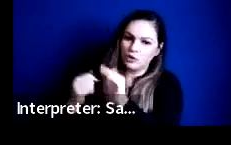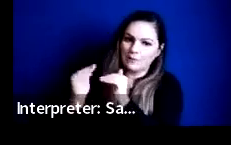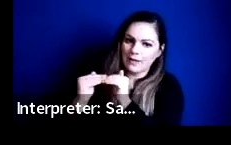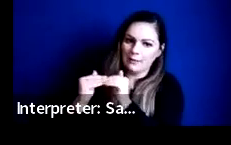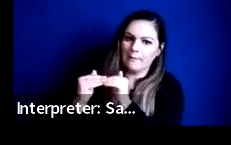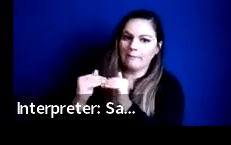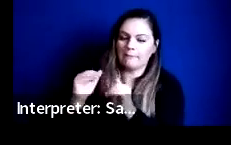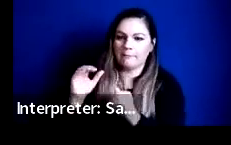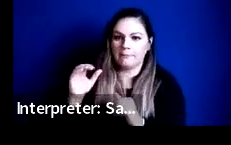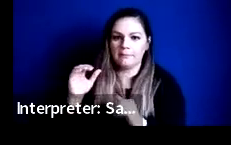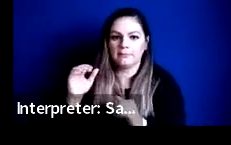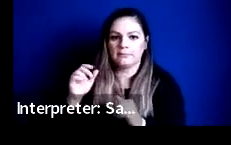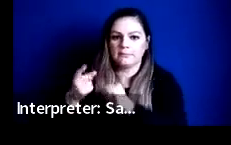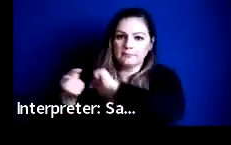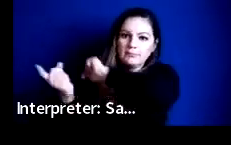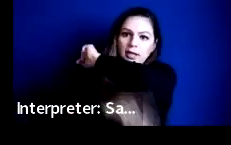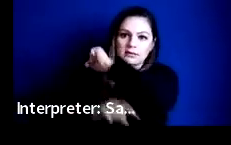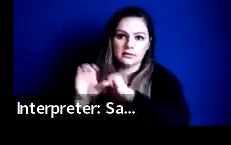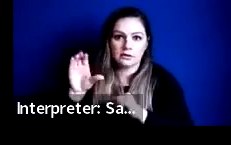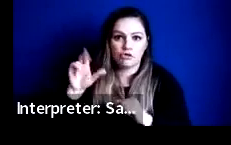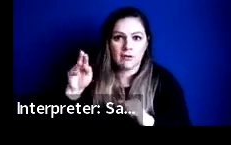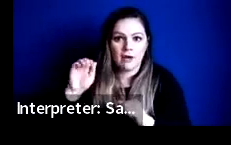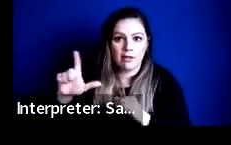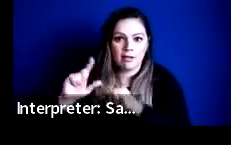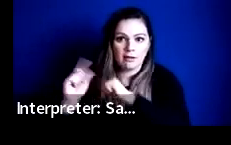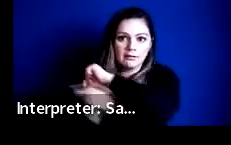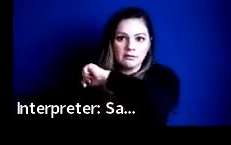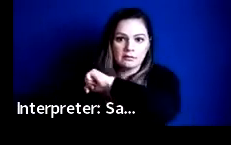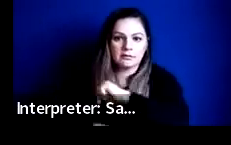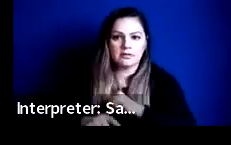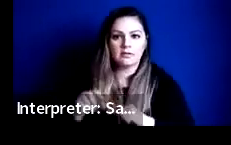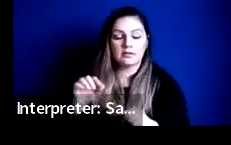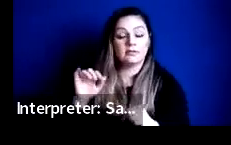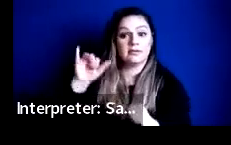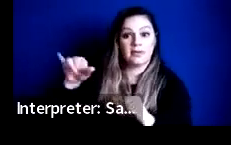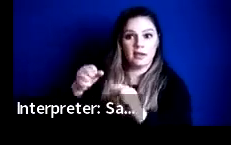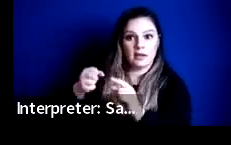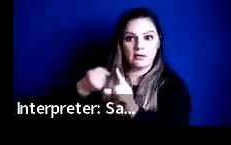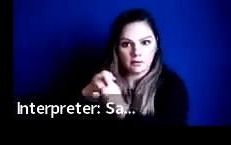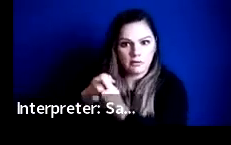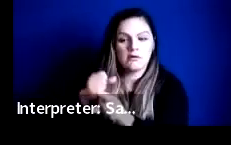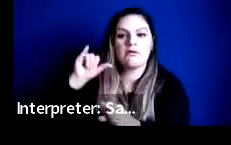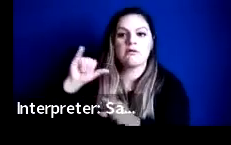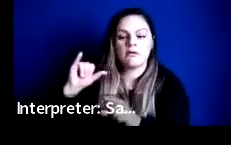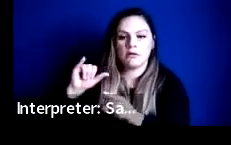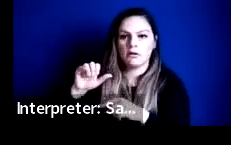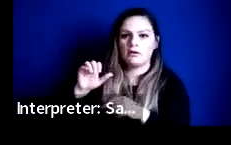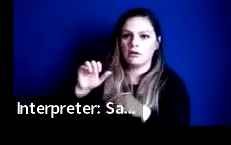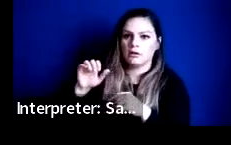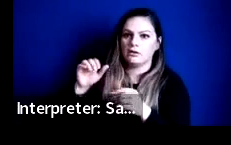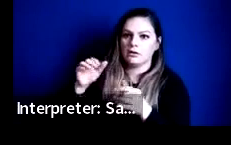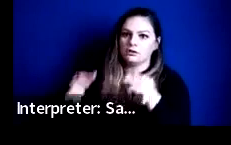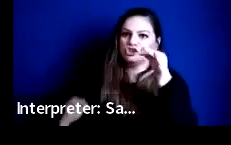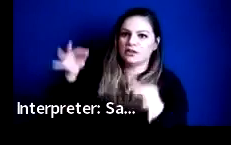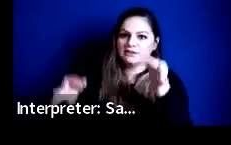of start to see that criminal justice involvement and how it really, changed the course